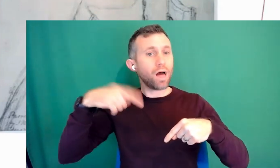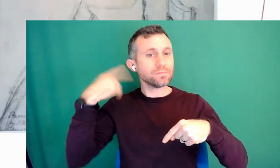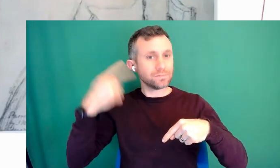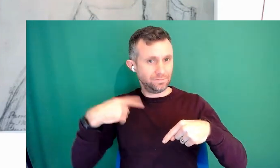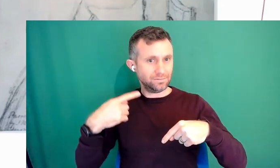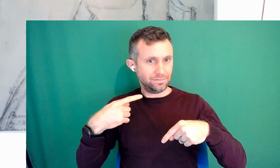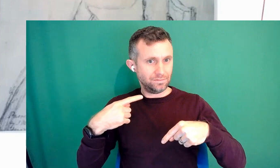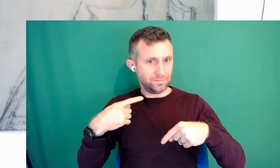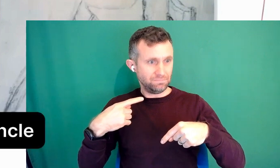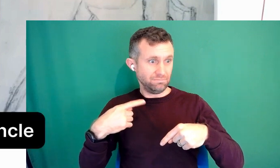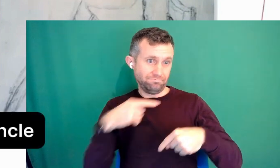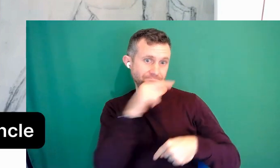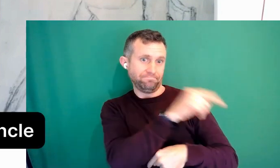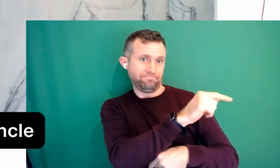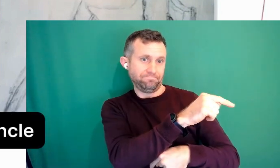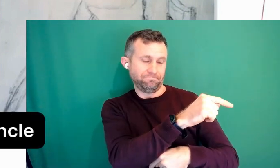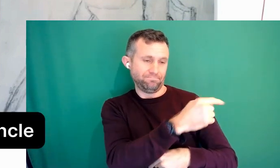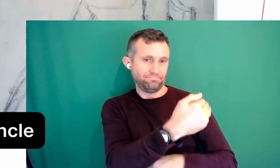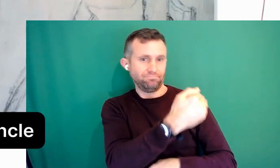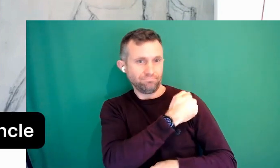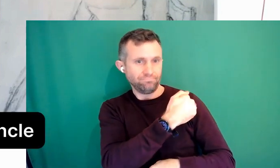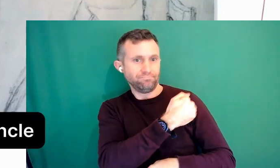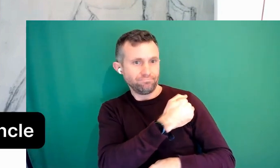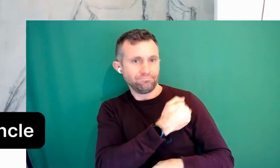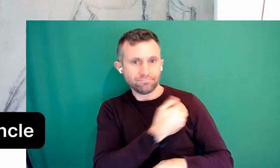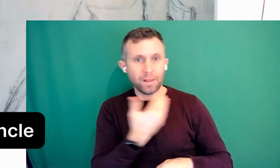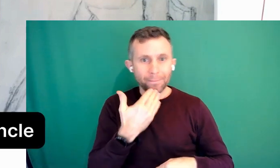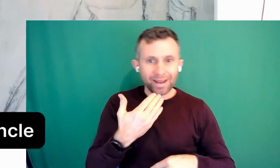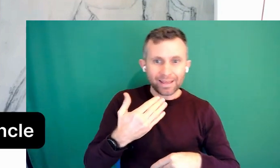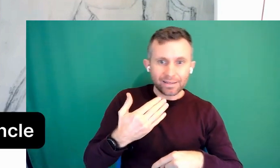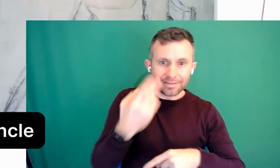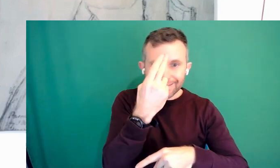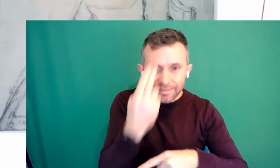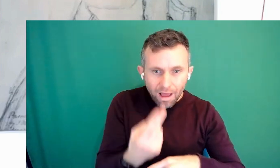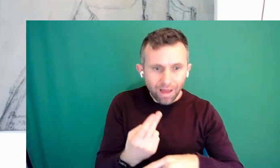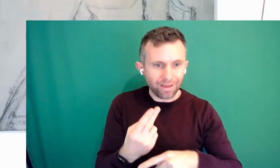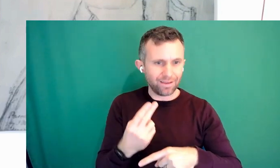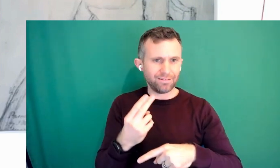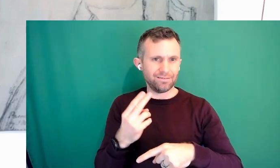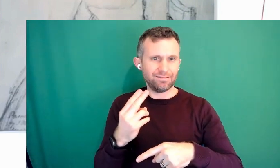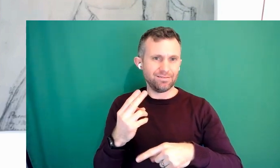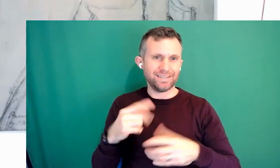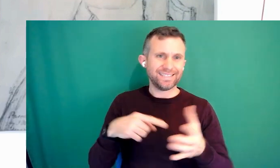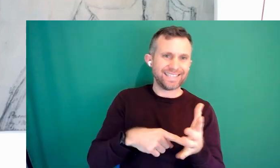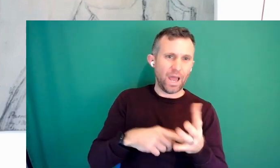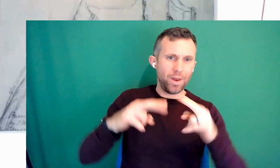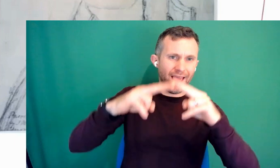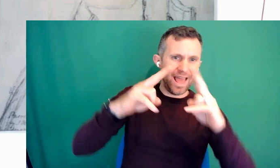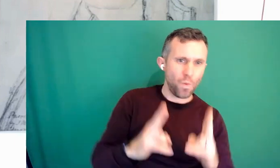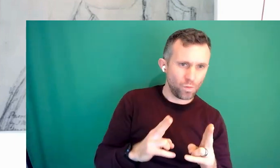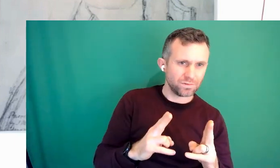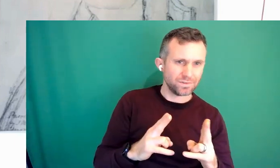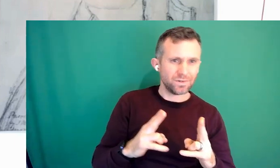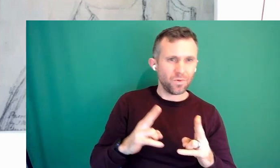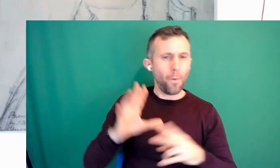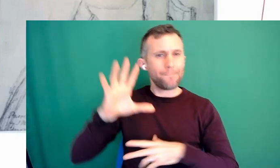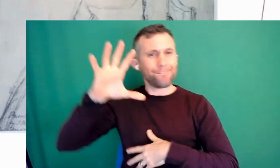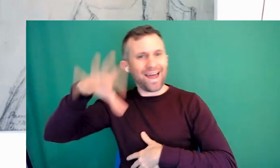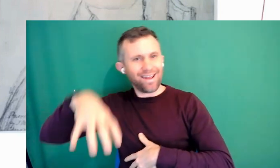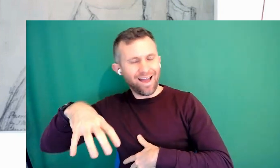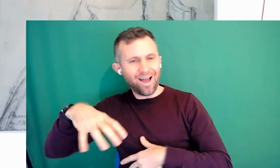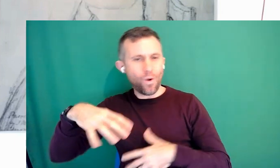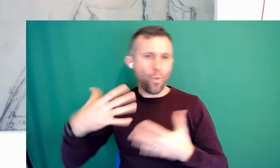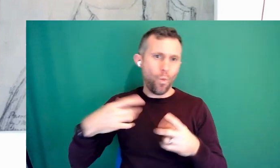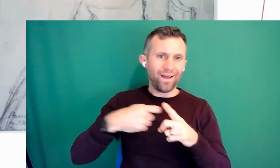sketched. She was orphaned in childhood and raised by her uncle. Her and Soane hit it off, having a lot in common, for